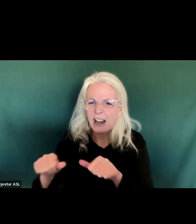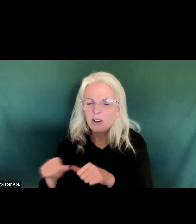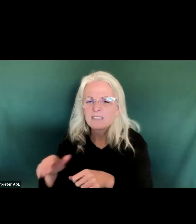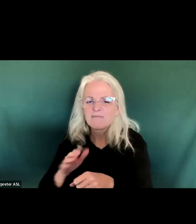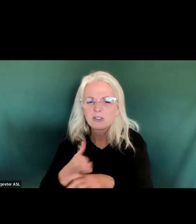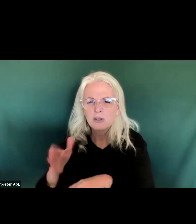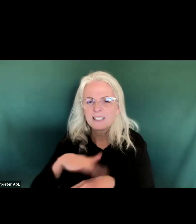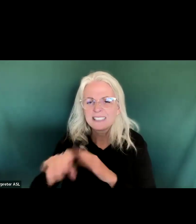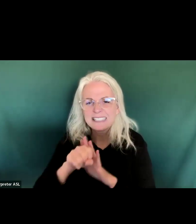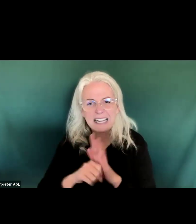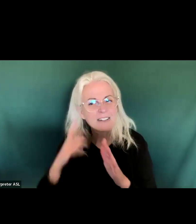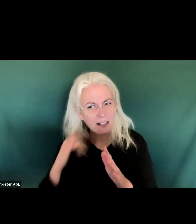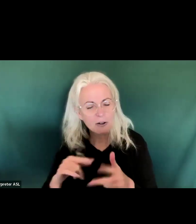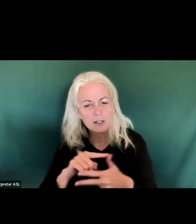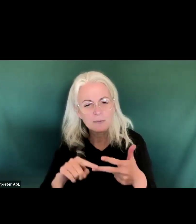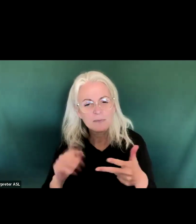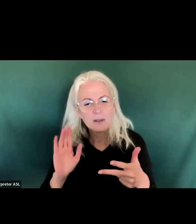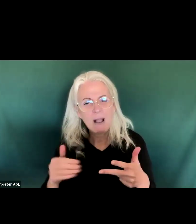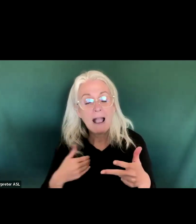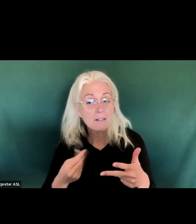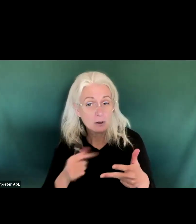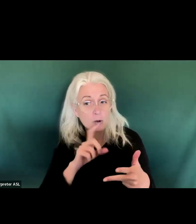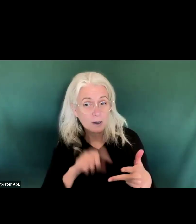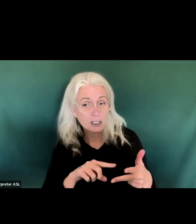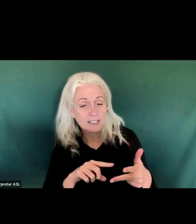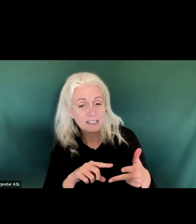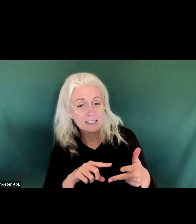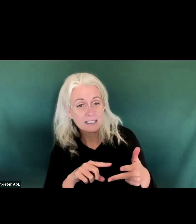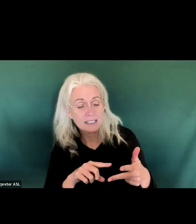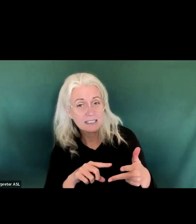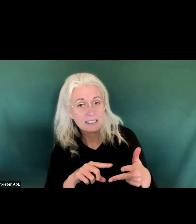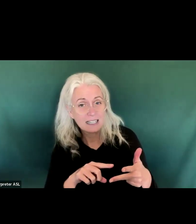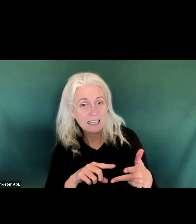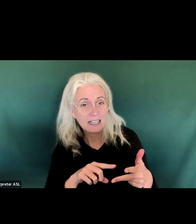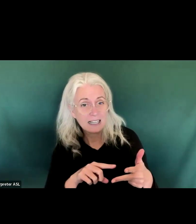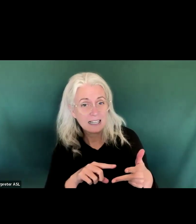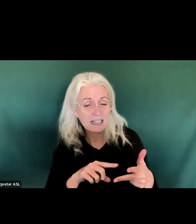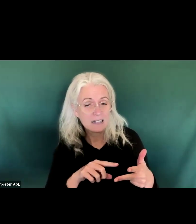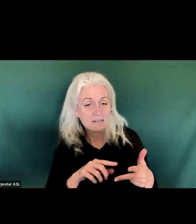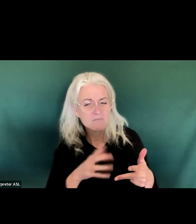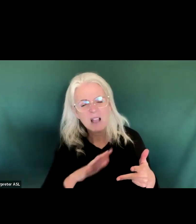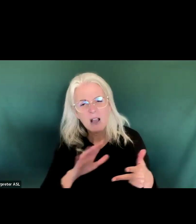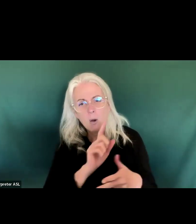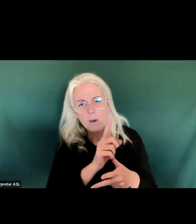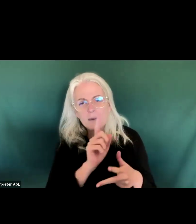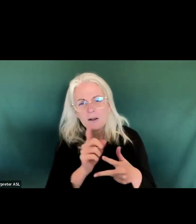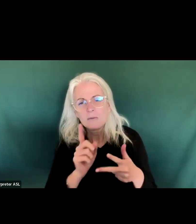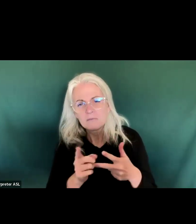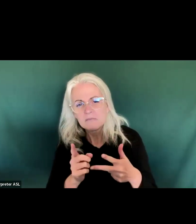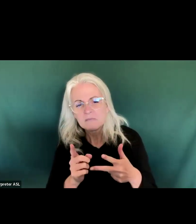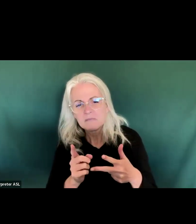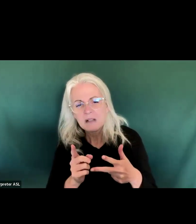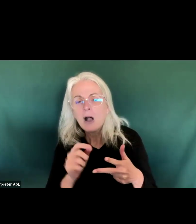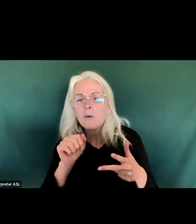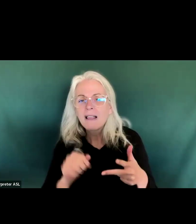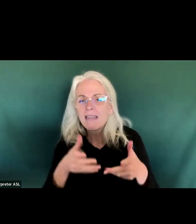the state of California. We'll have a few questions to kick off the panel discussion, allocating about a minute for each panelist, just so that